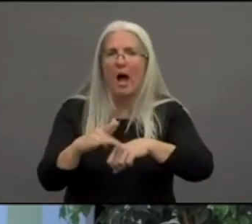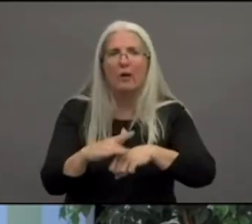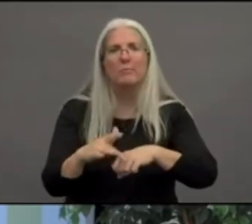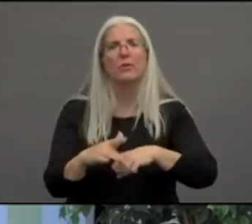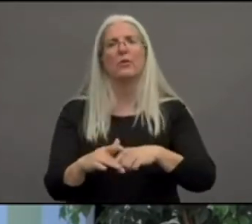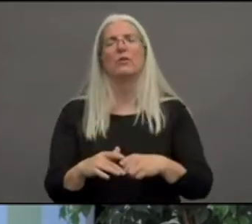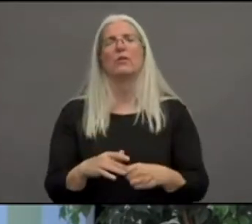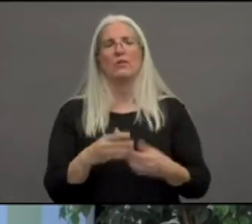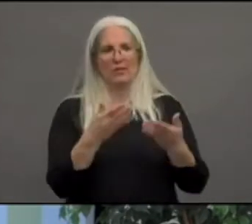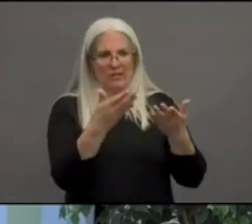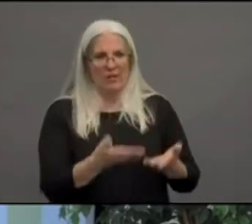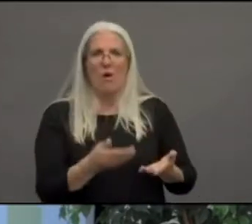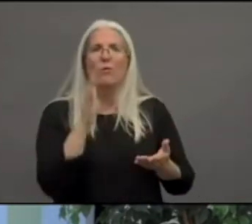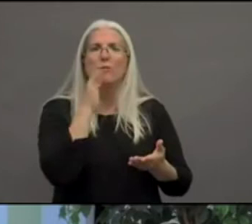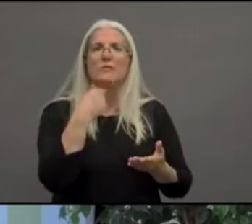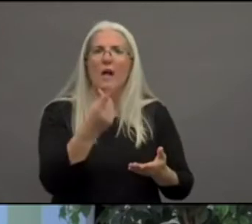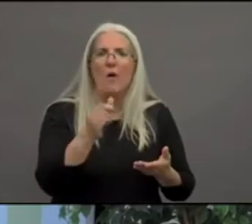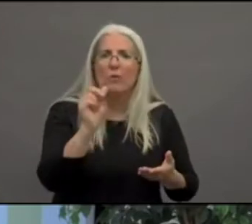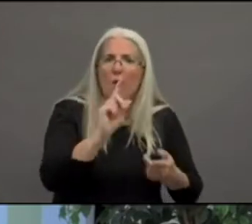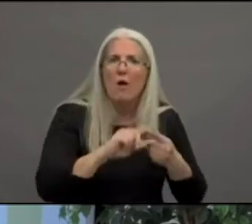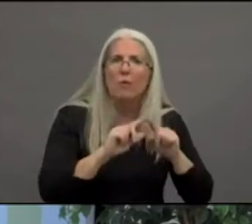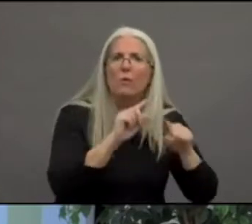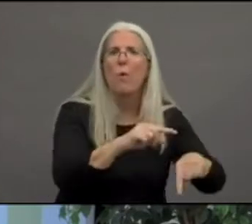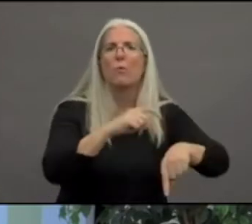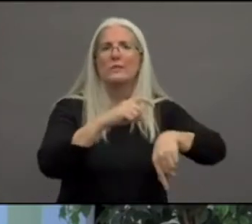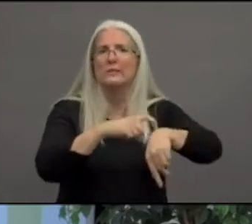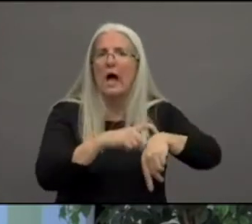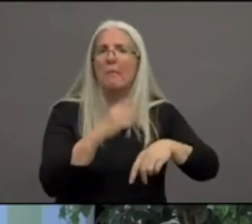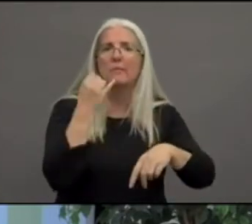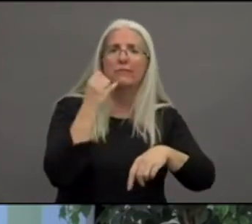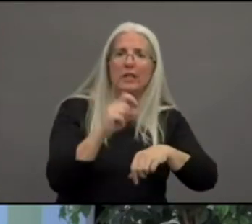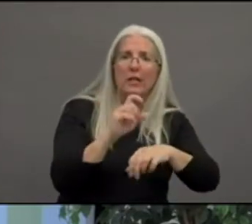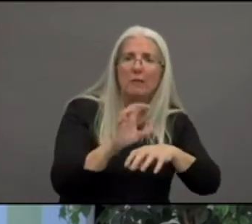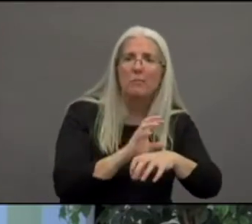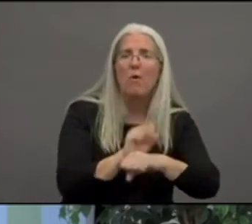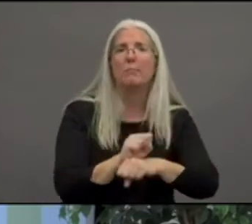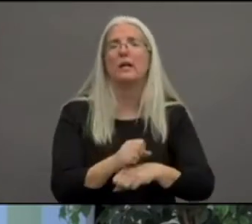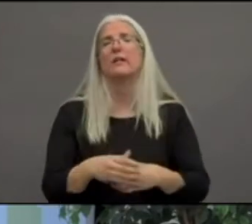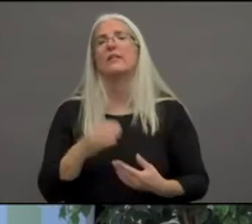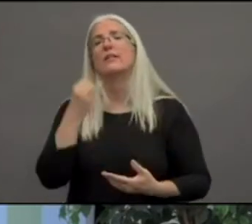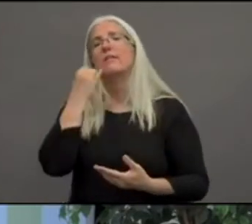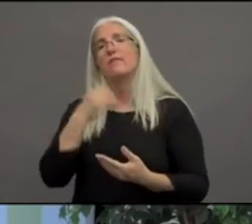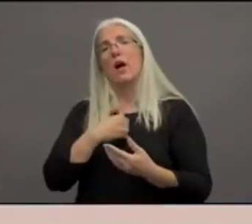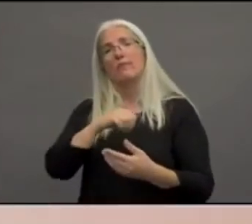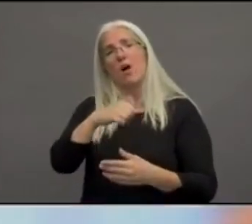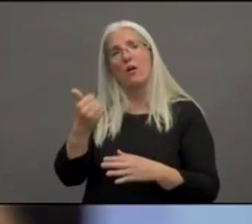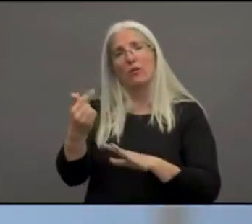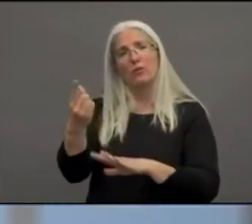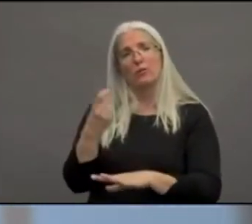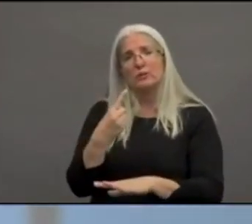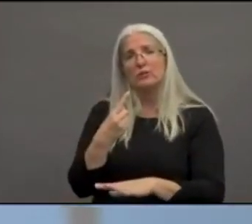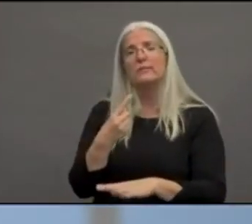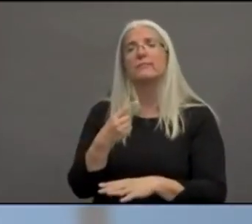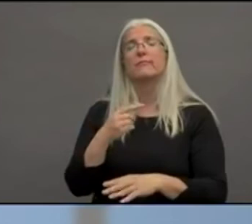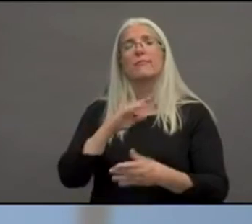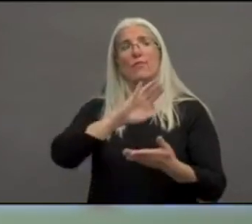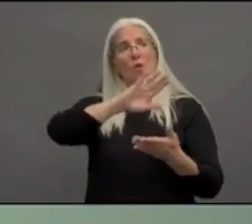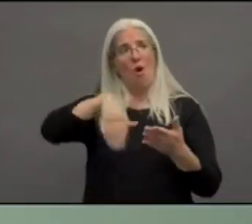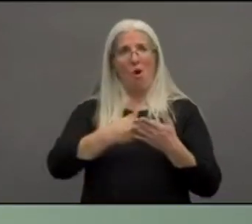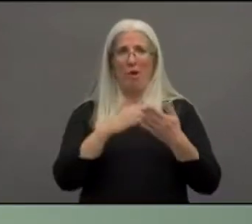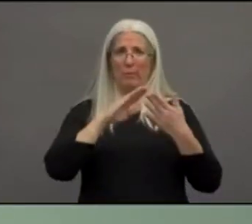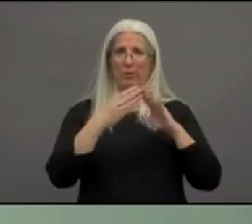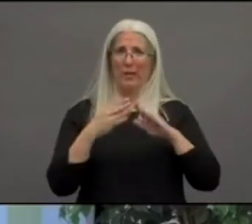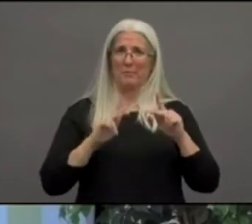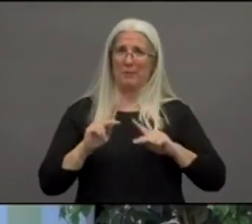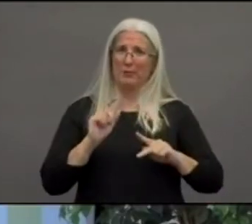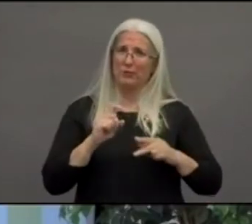website. This question says, are you encouraging all community members to be tested? Yes, we're encouraging every